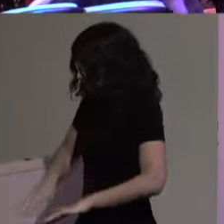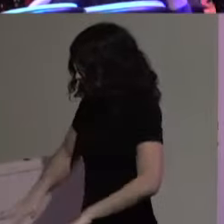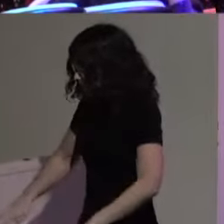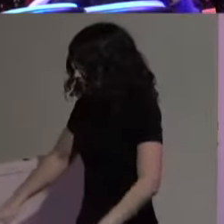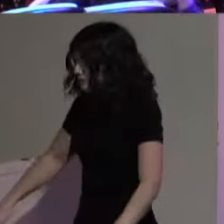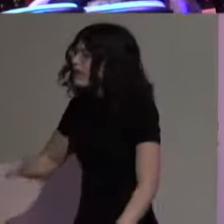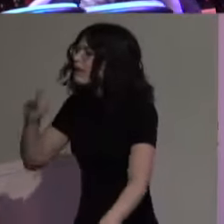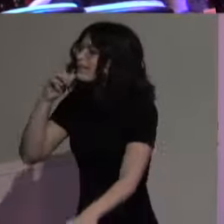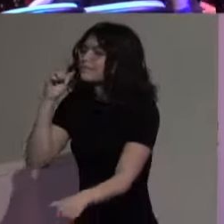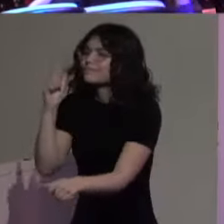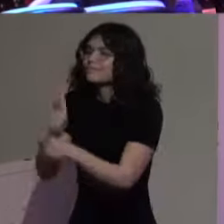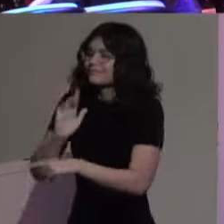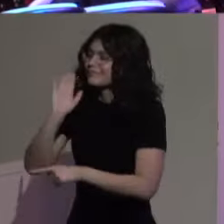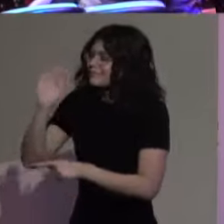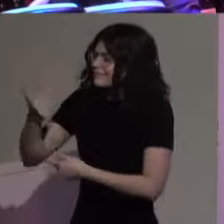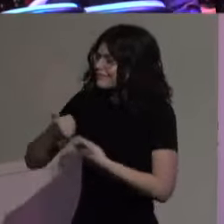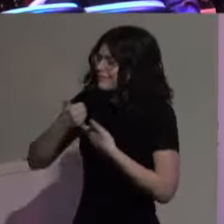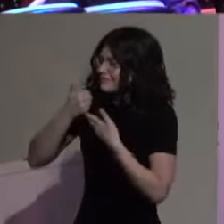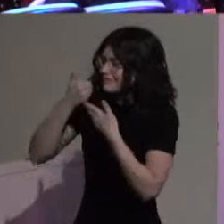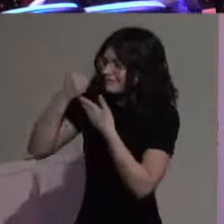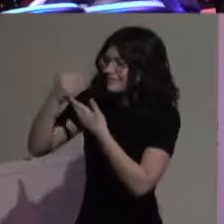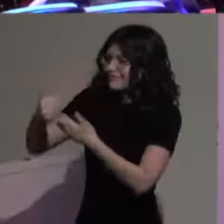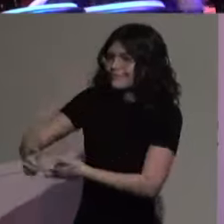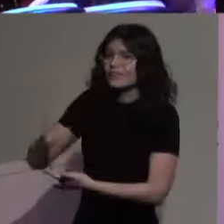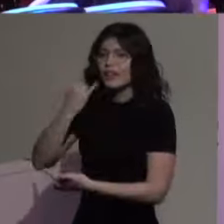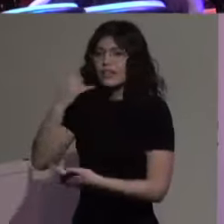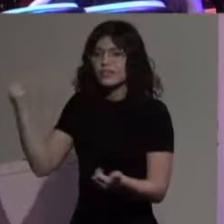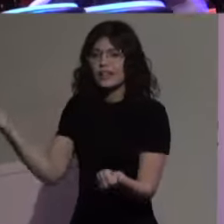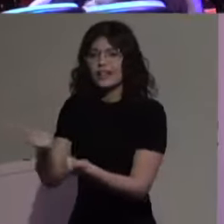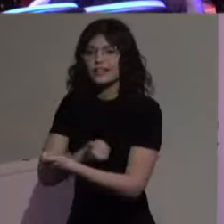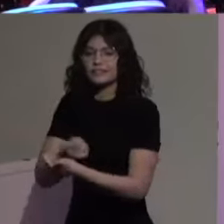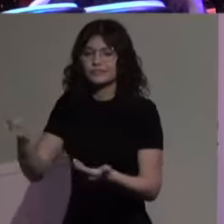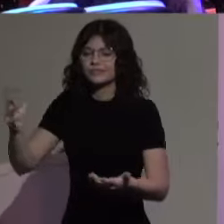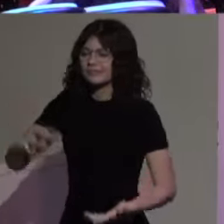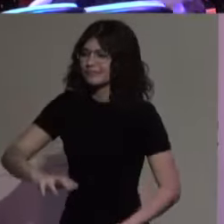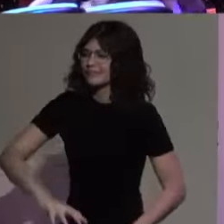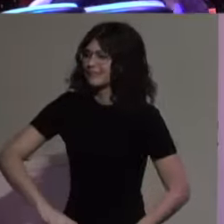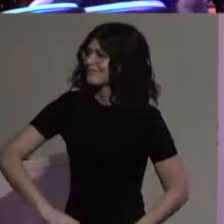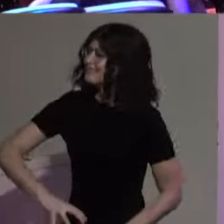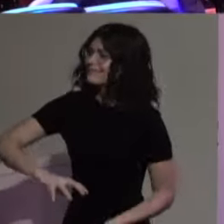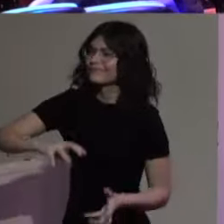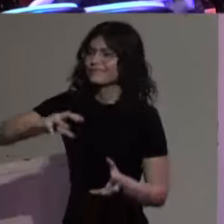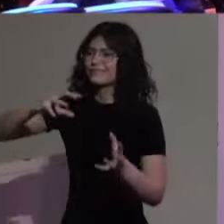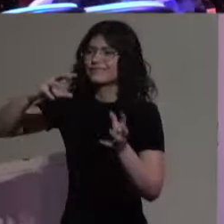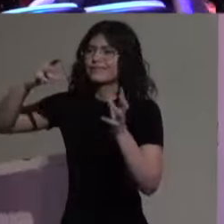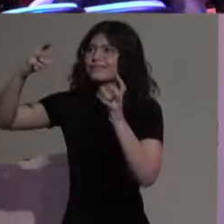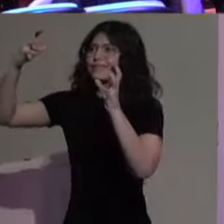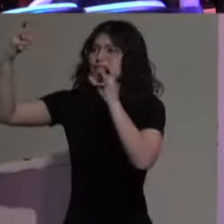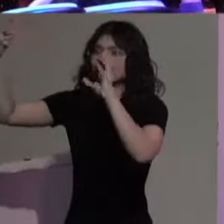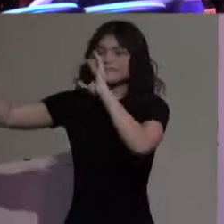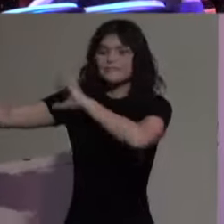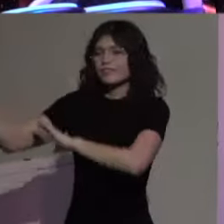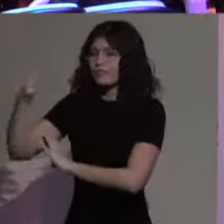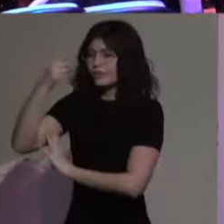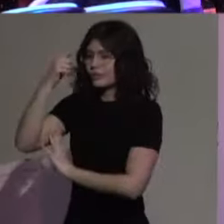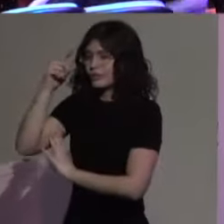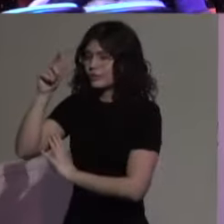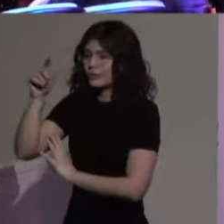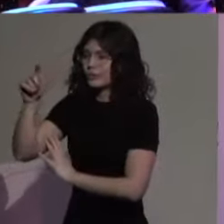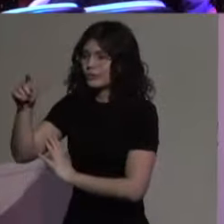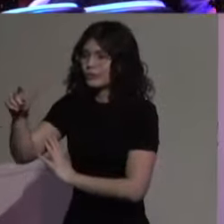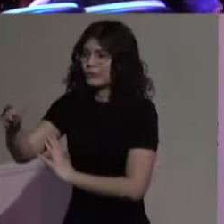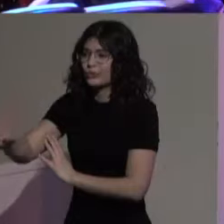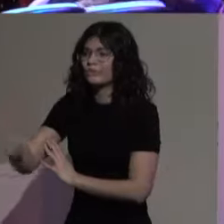Sister, I will help you out. Oh, if the sky comes falling down for